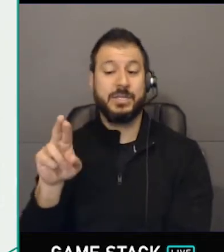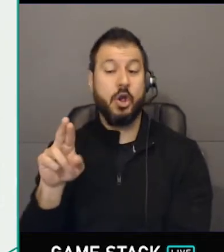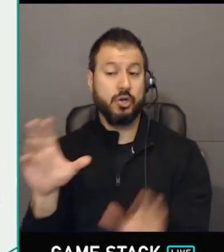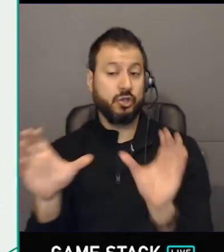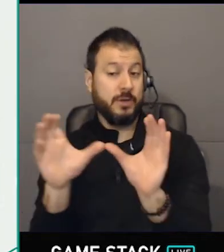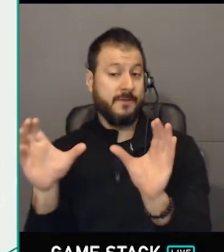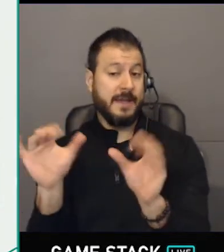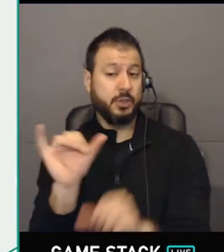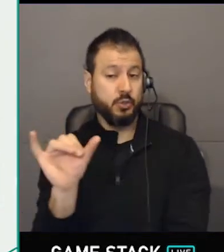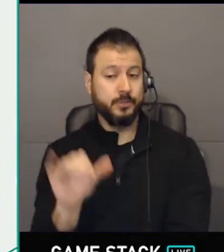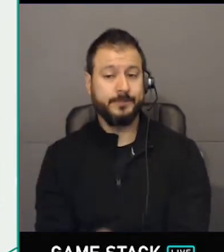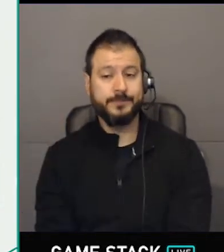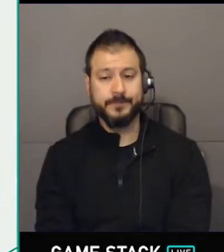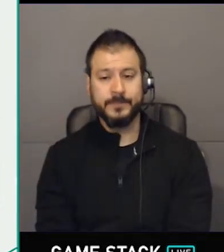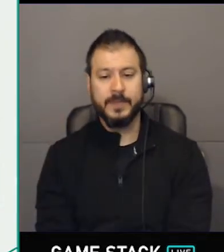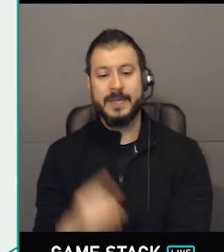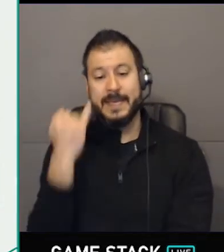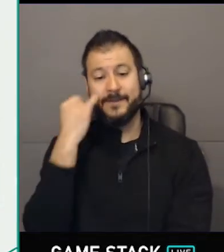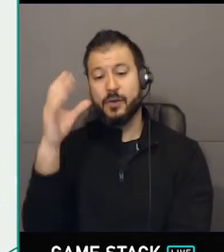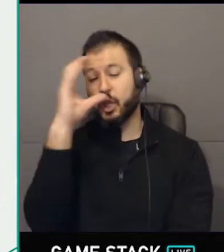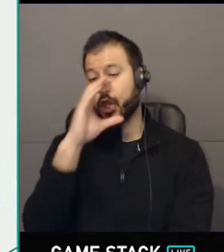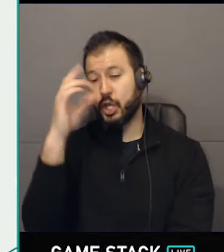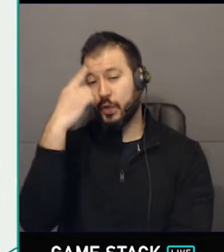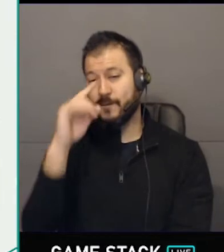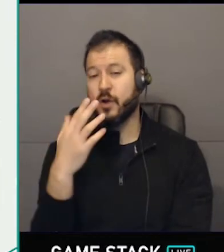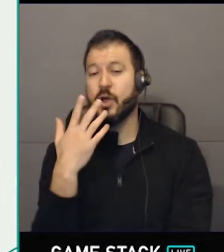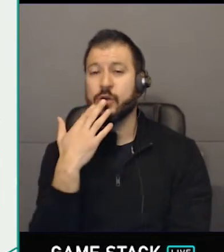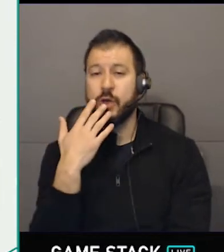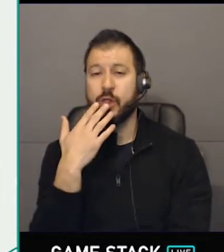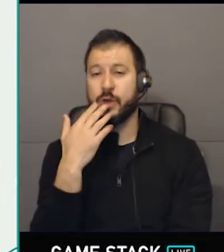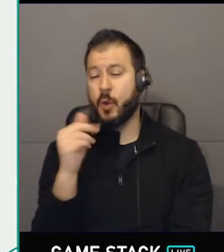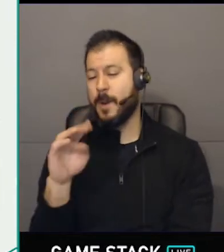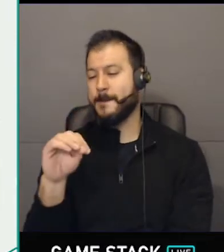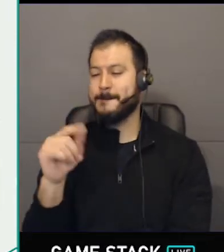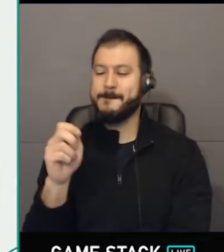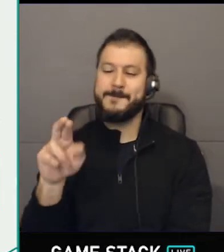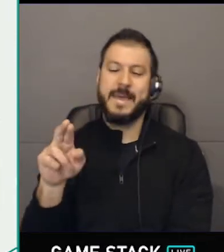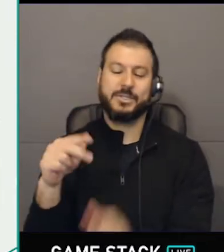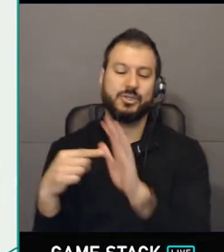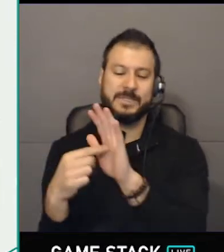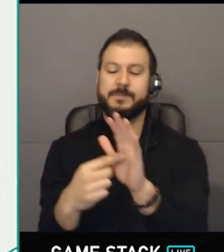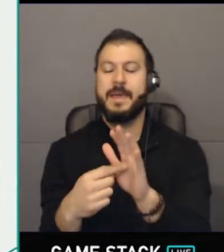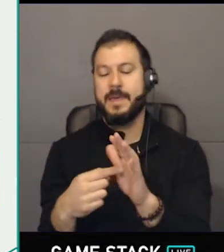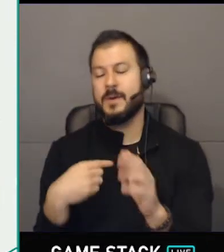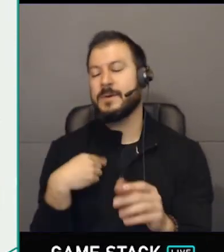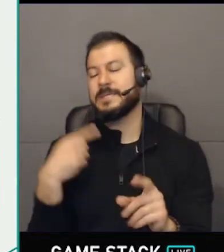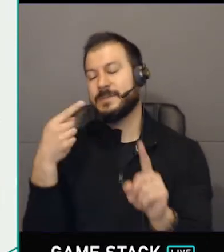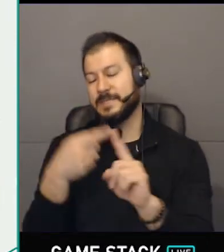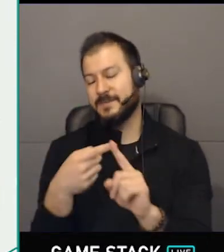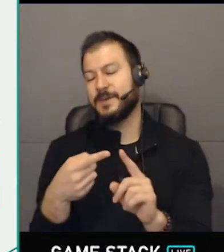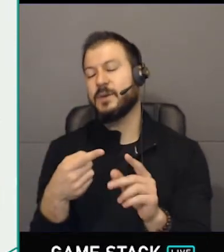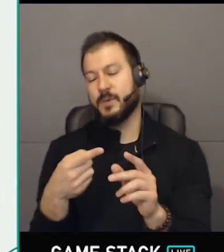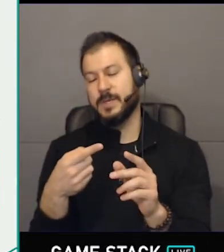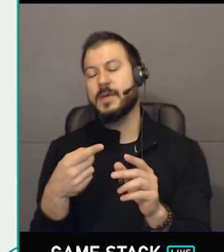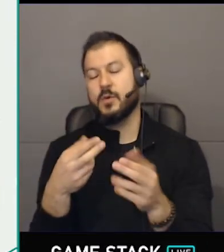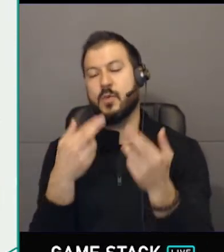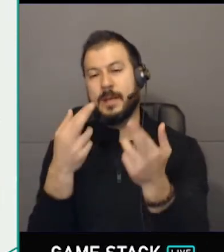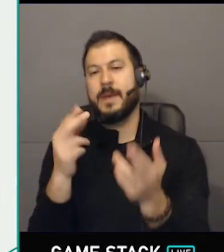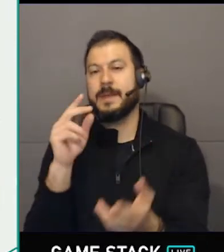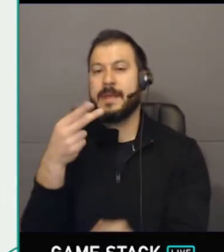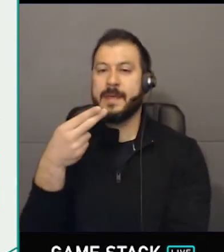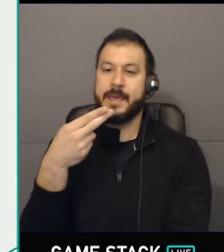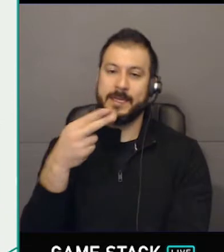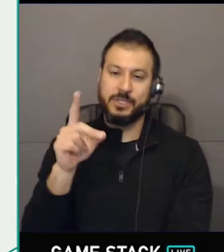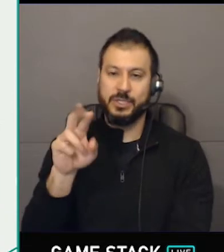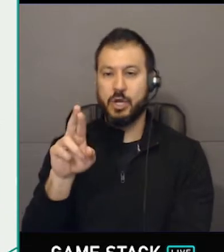And finally, if you're looking for a color grading or mastering display, we specifically recommend a Display HDR 1000,